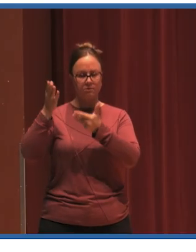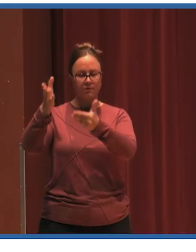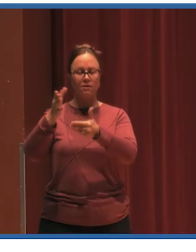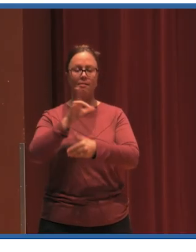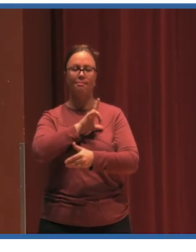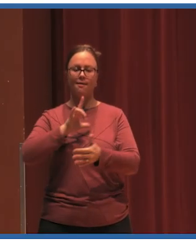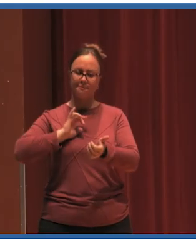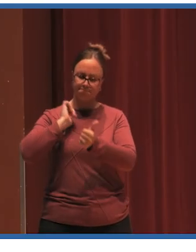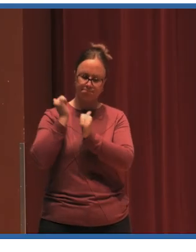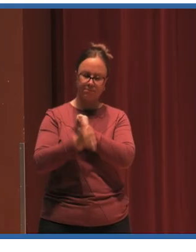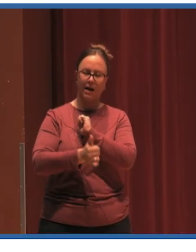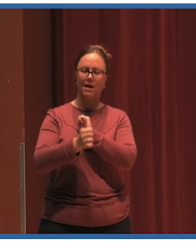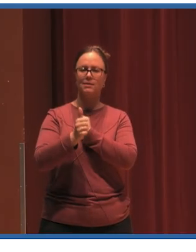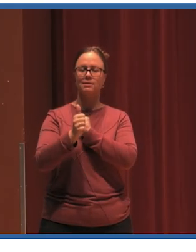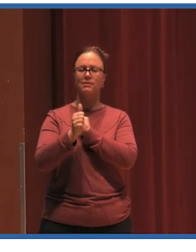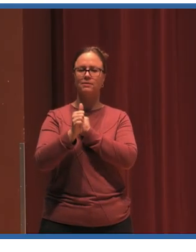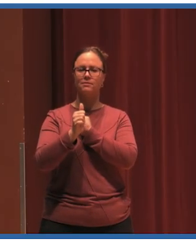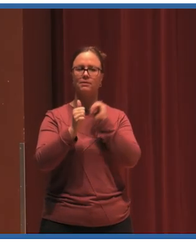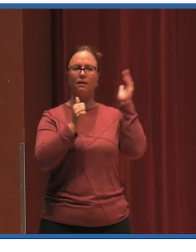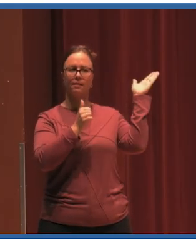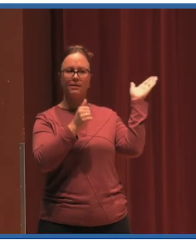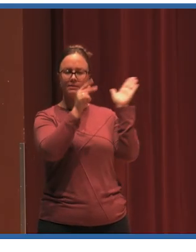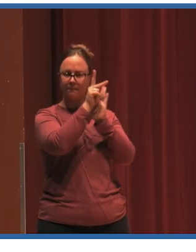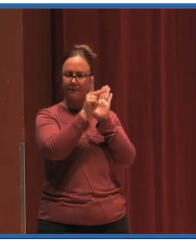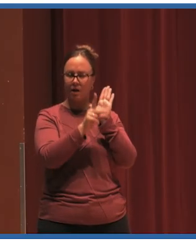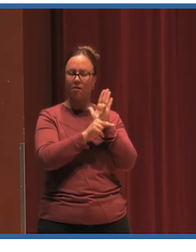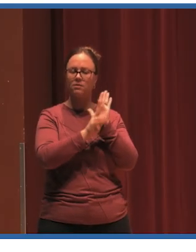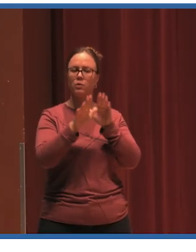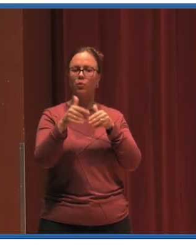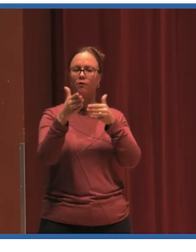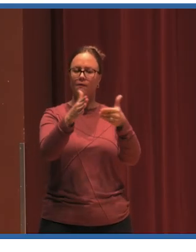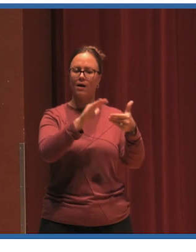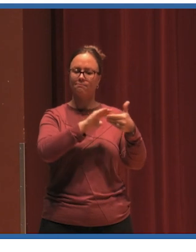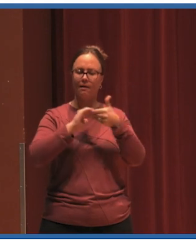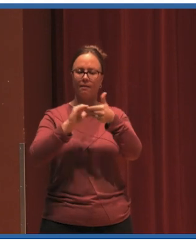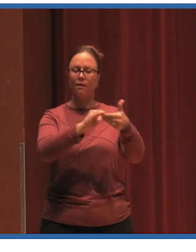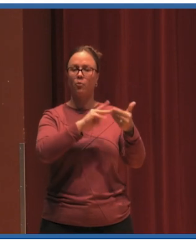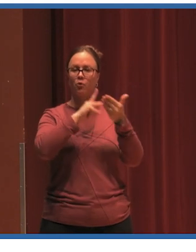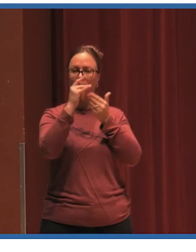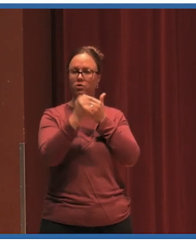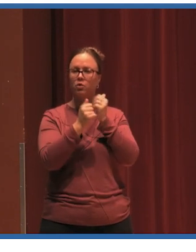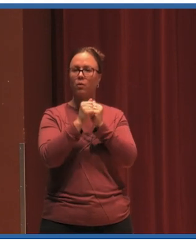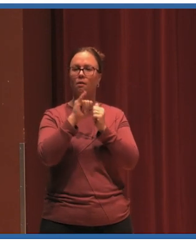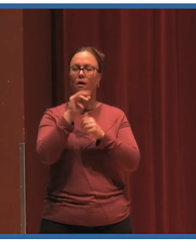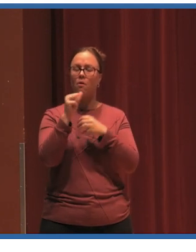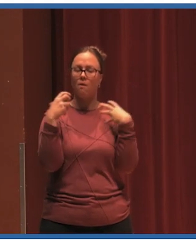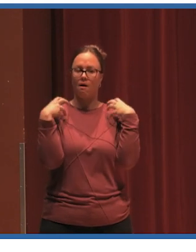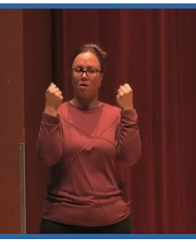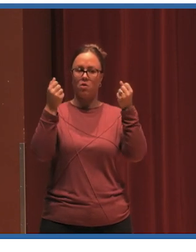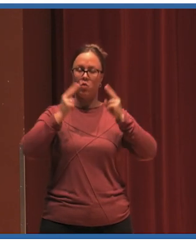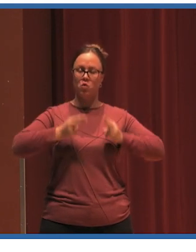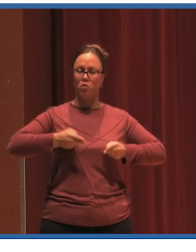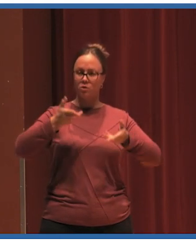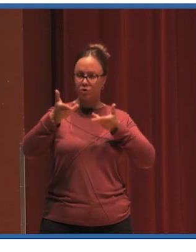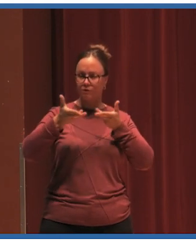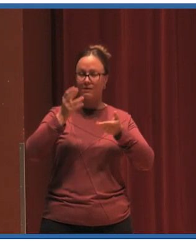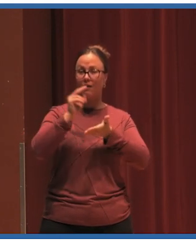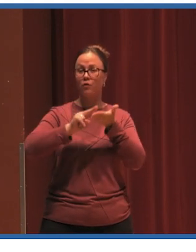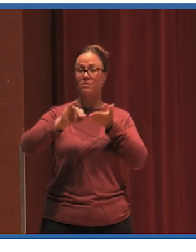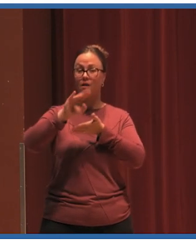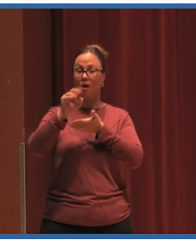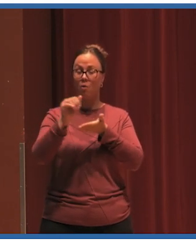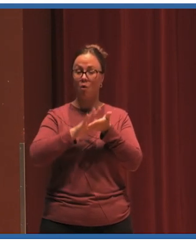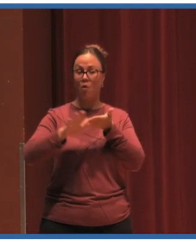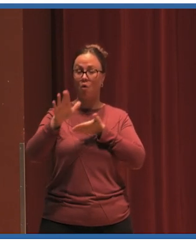legislature passed Senate File 647, which created a collaborative project with Iowa Health and Human Services and the University of Iowa College of Public Health to examine